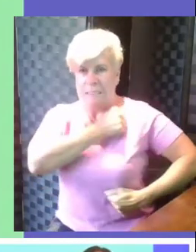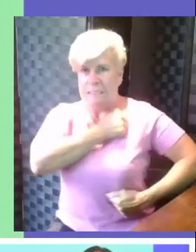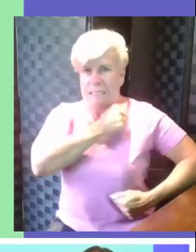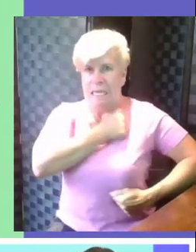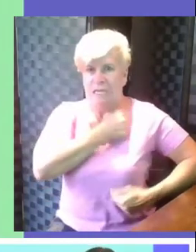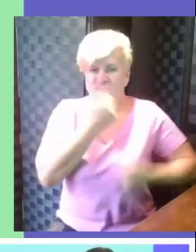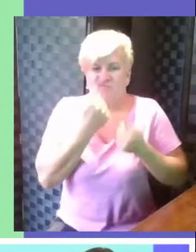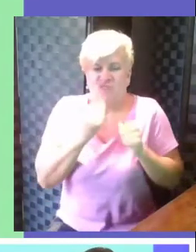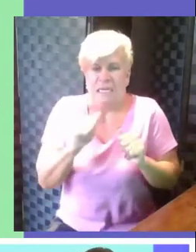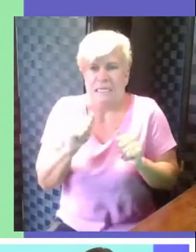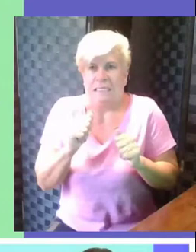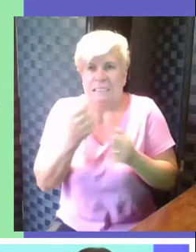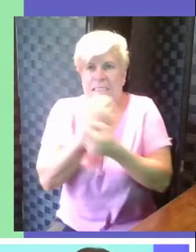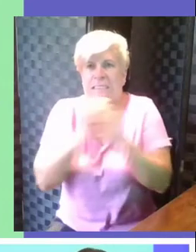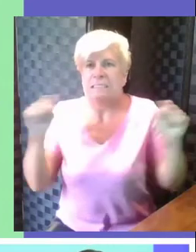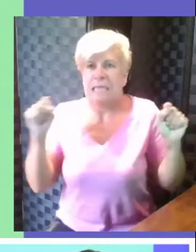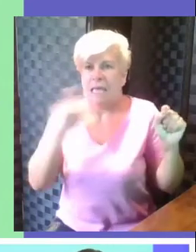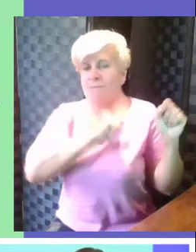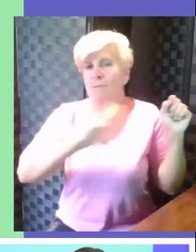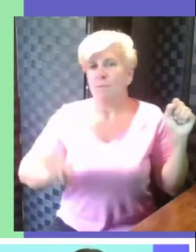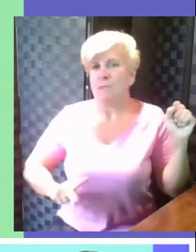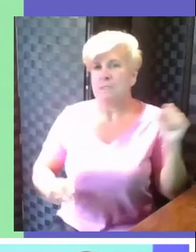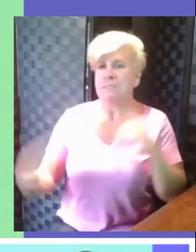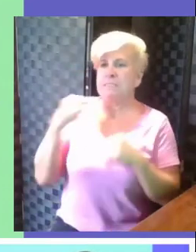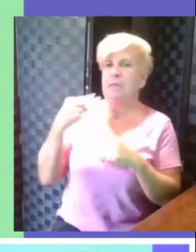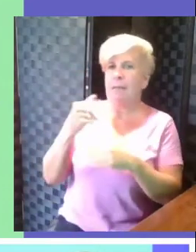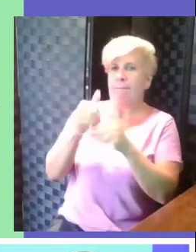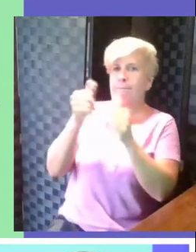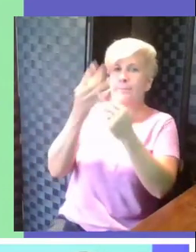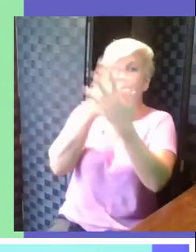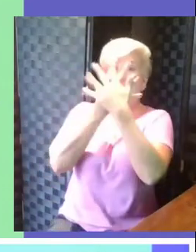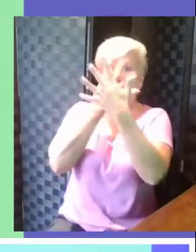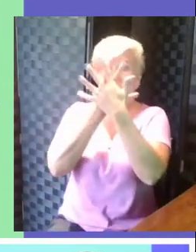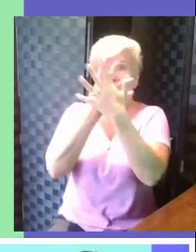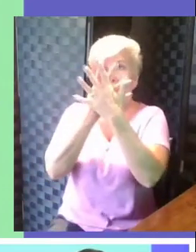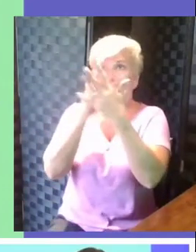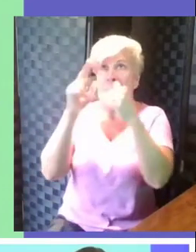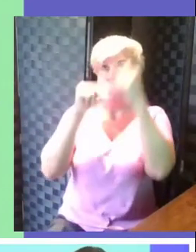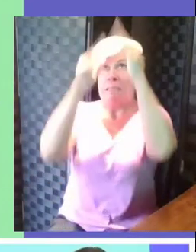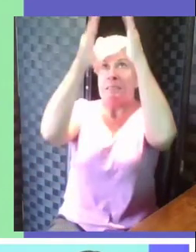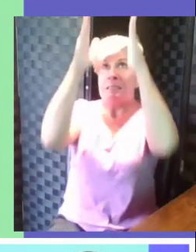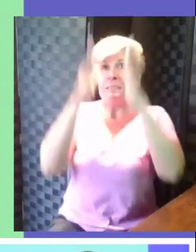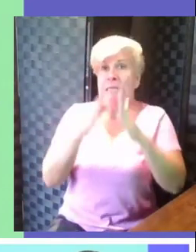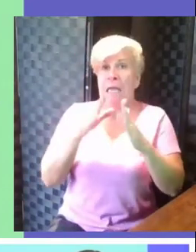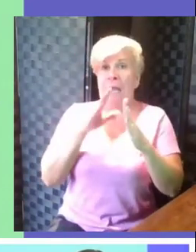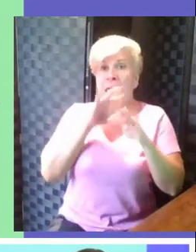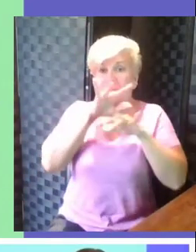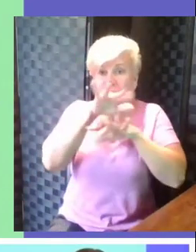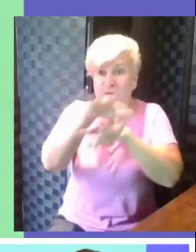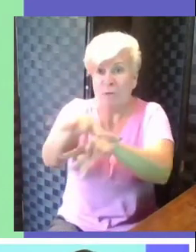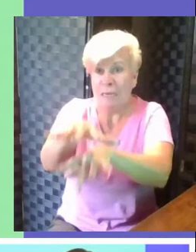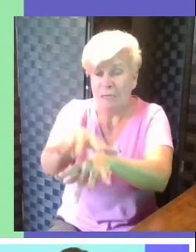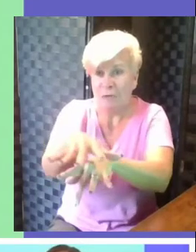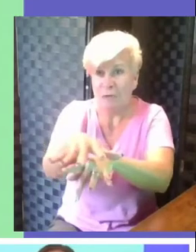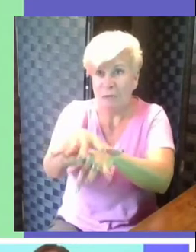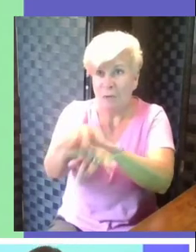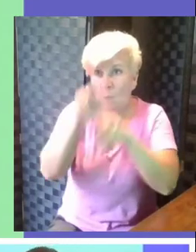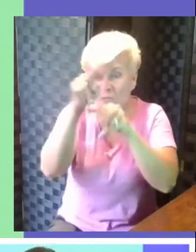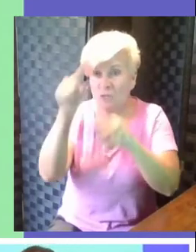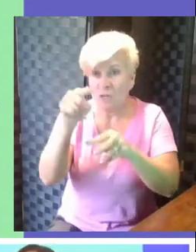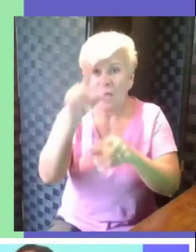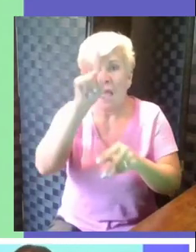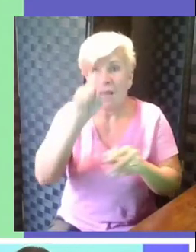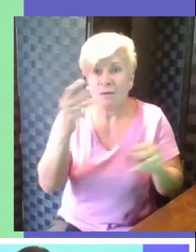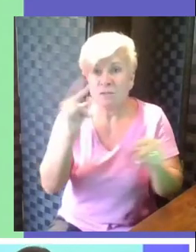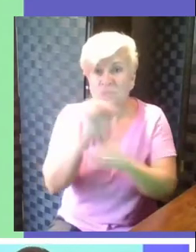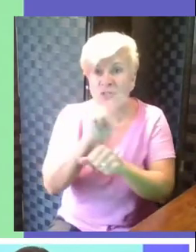to save the princess, and she's trapped behind bars in a tower, and there's a dragon guarding her, and you have to use